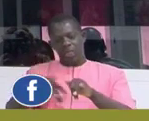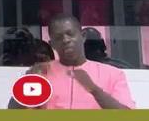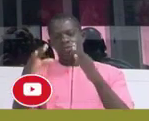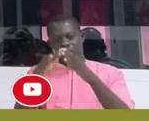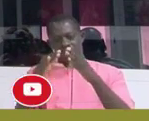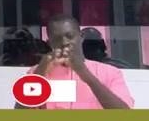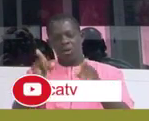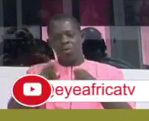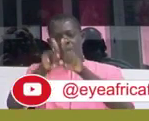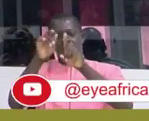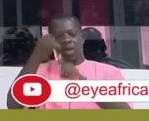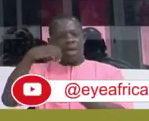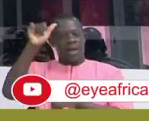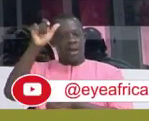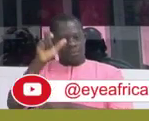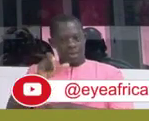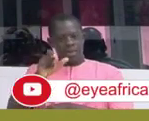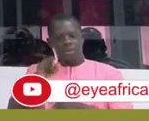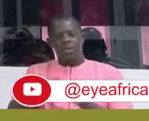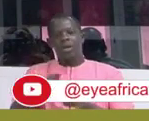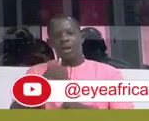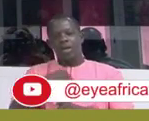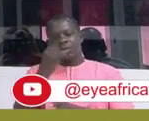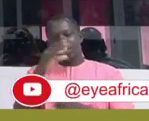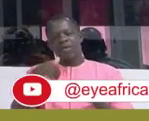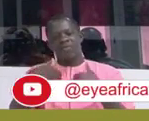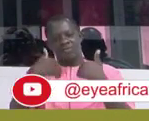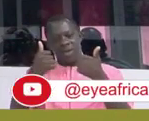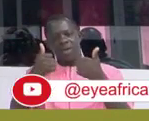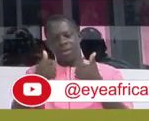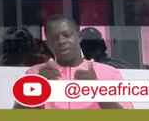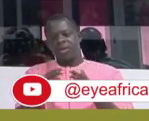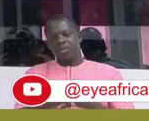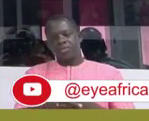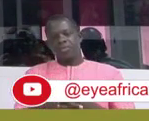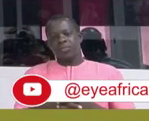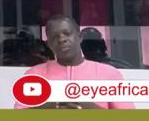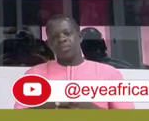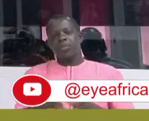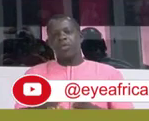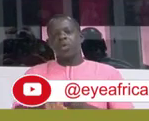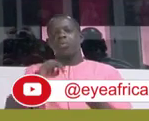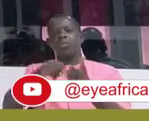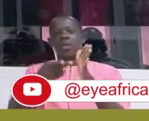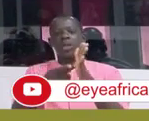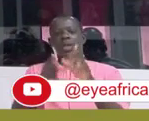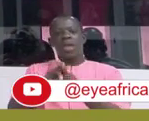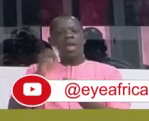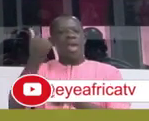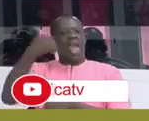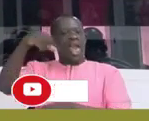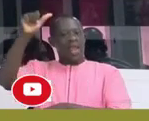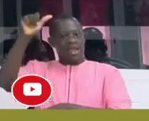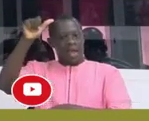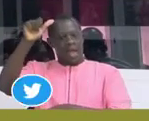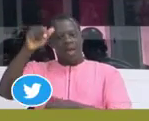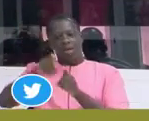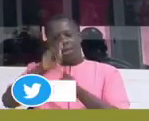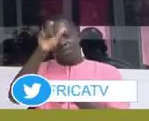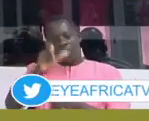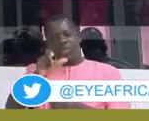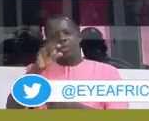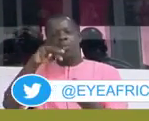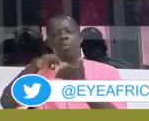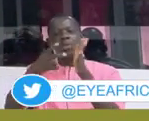usually living with the elder there. I said fine and the elder who are you